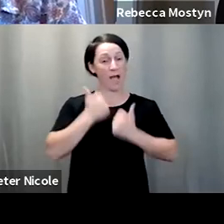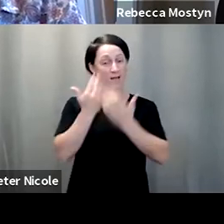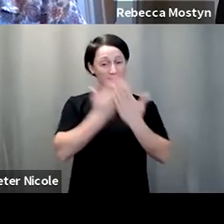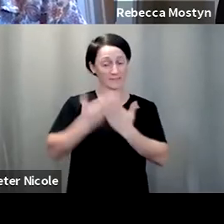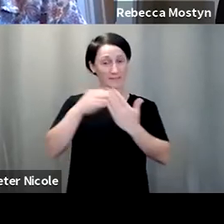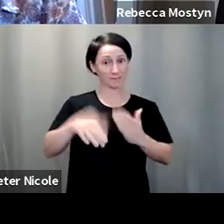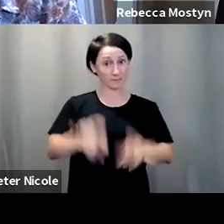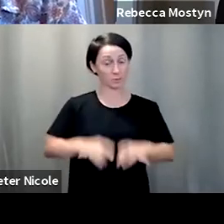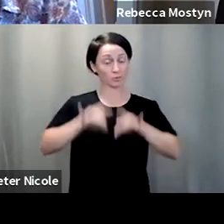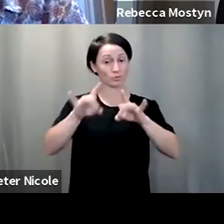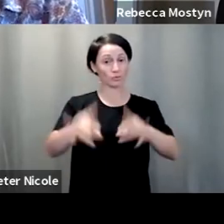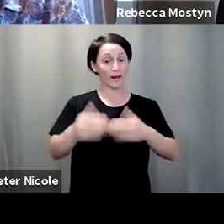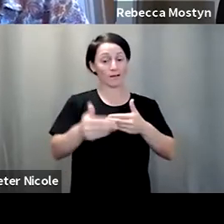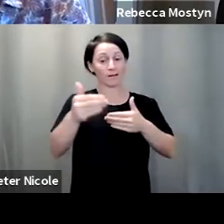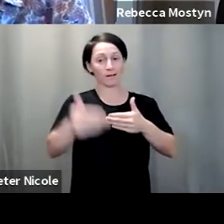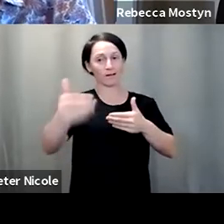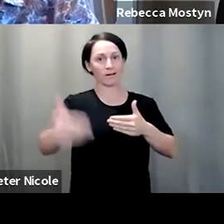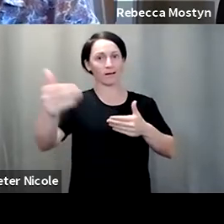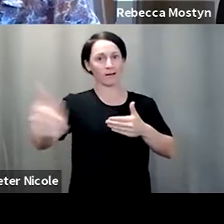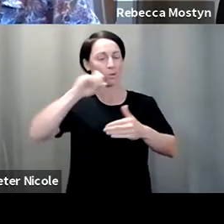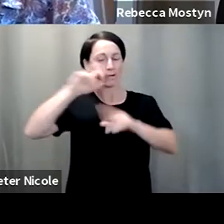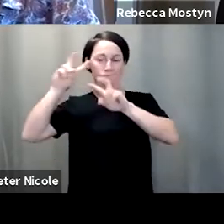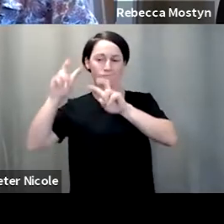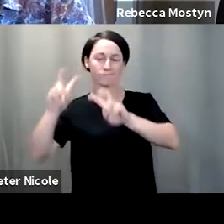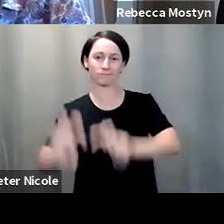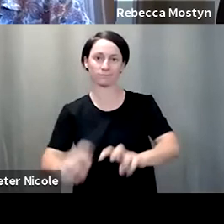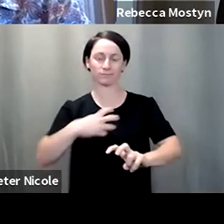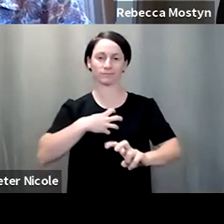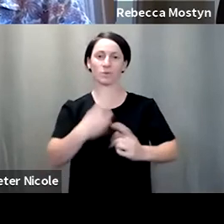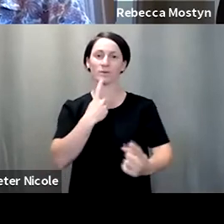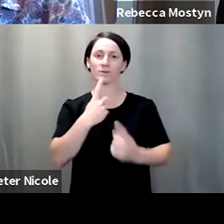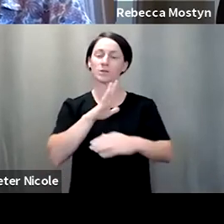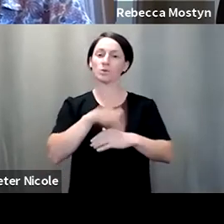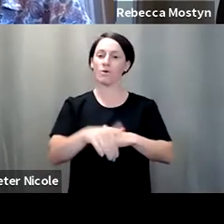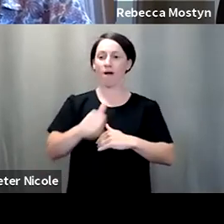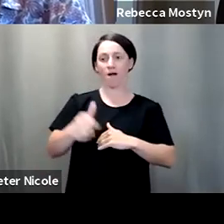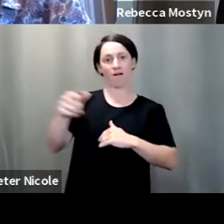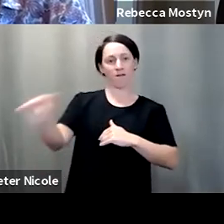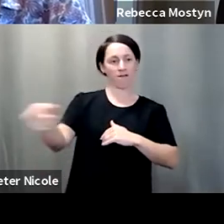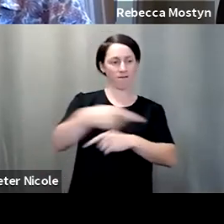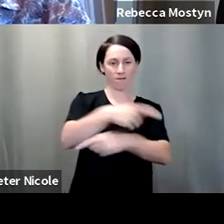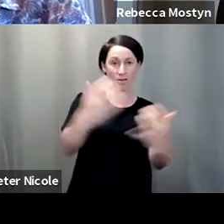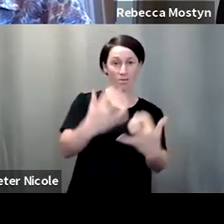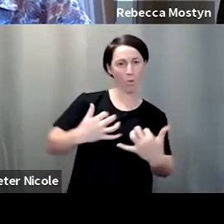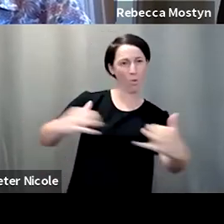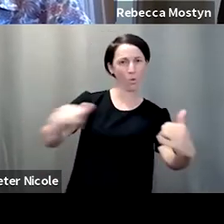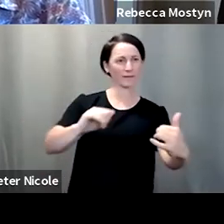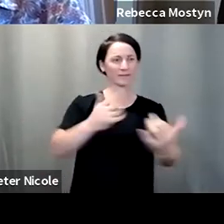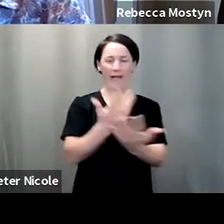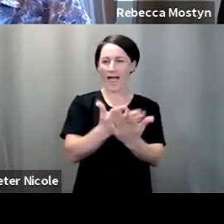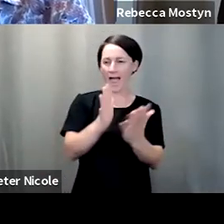Australia in the coming months, we are going to be probing a little bit more deeply into what role audiences see digital playing in their